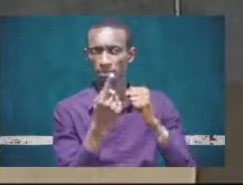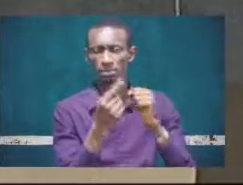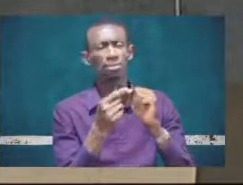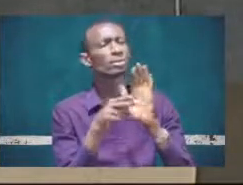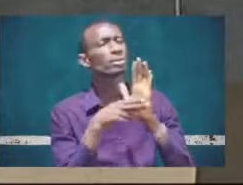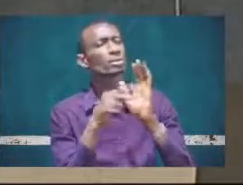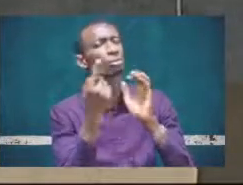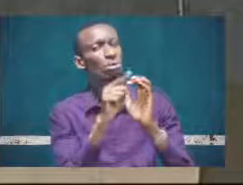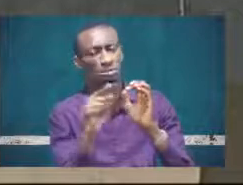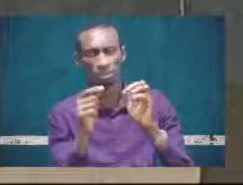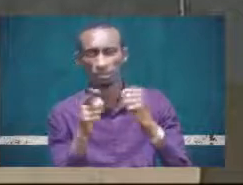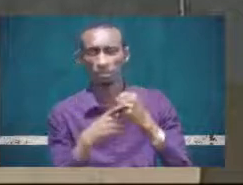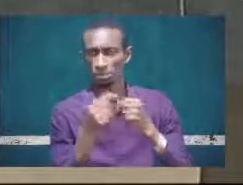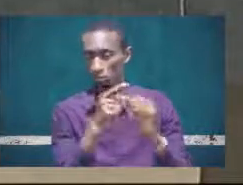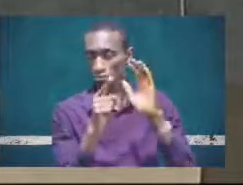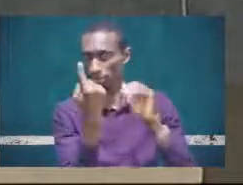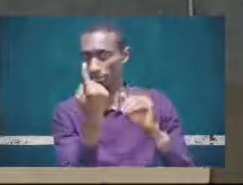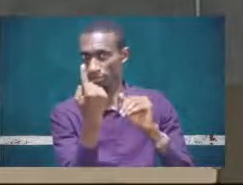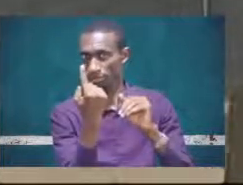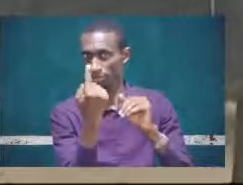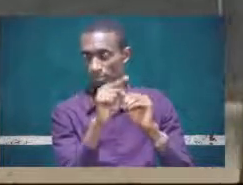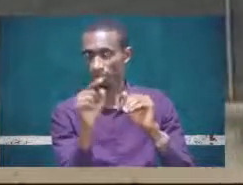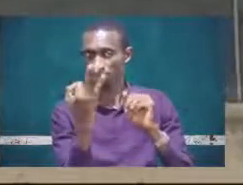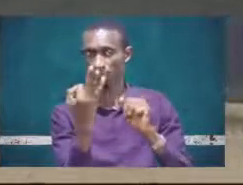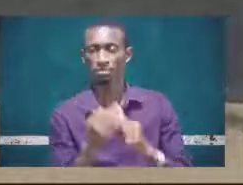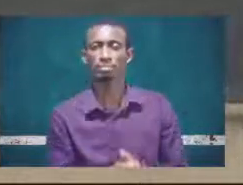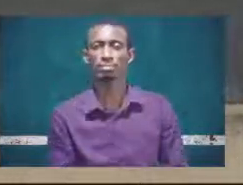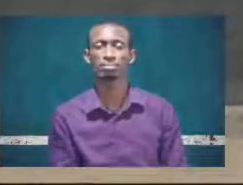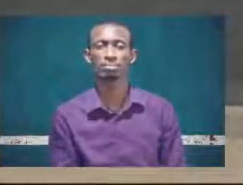1/3. Then the sign diagram.